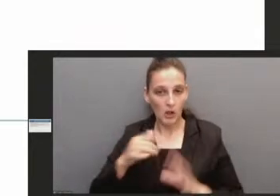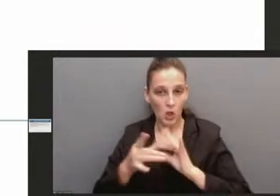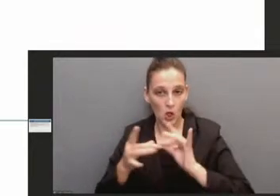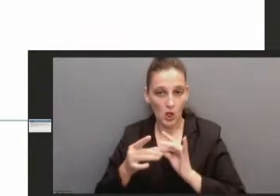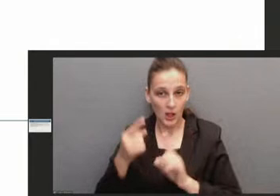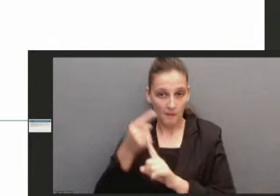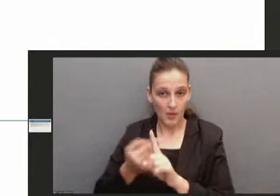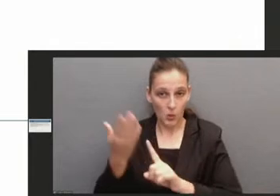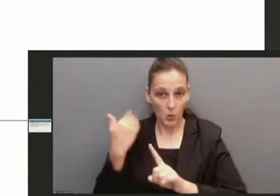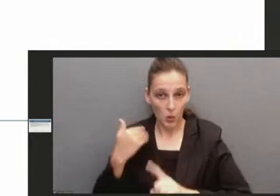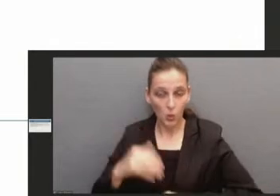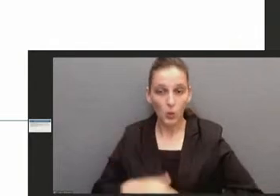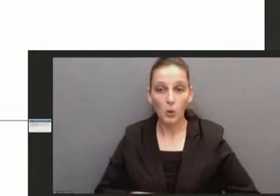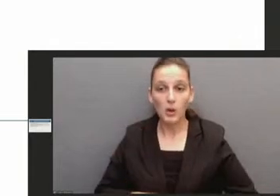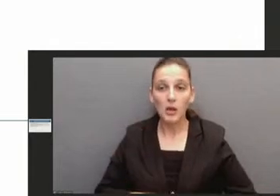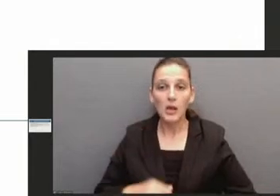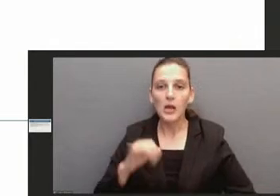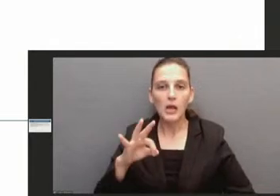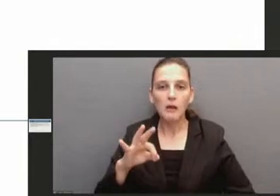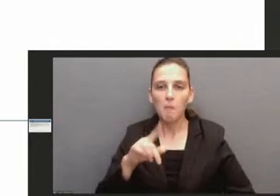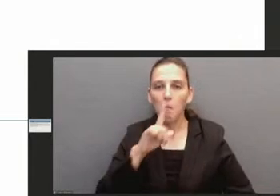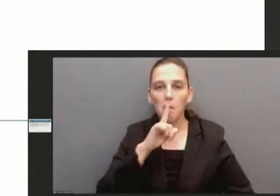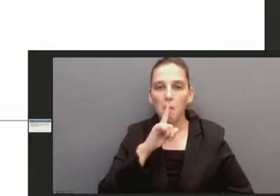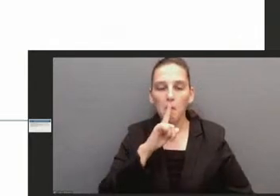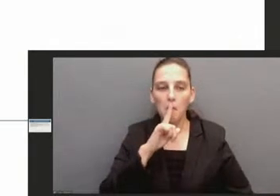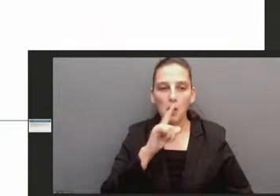not recognizing healthcare as a human right